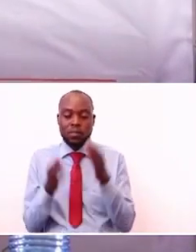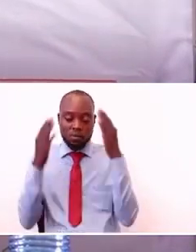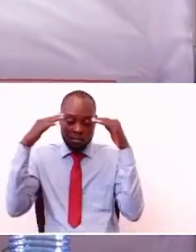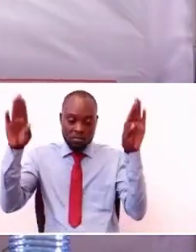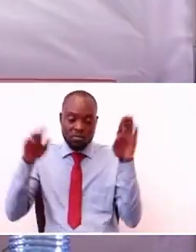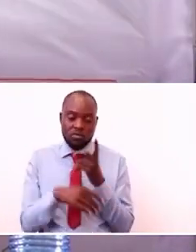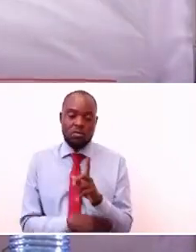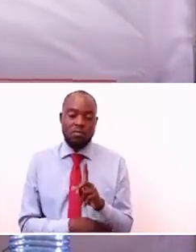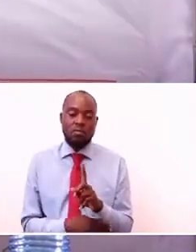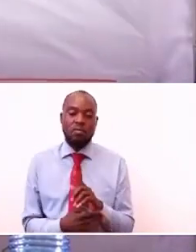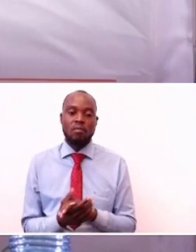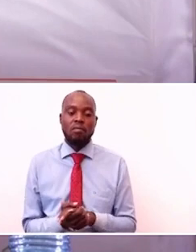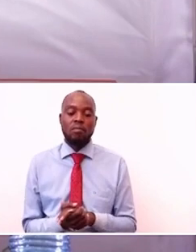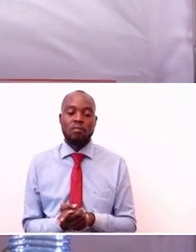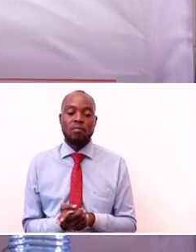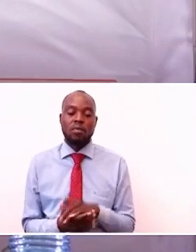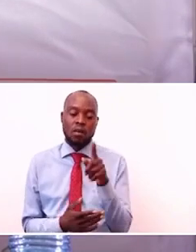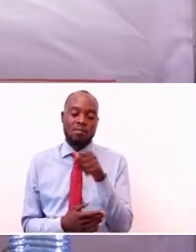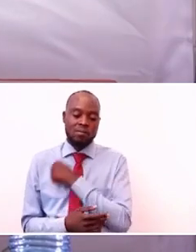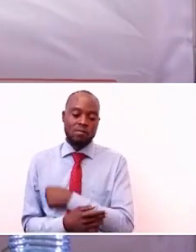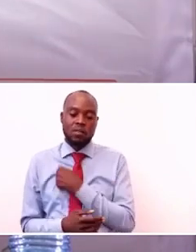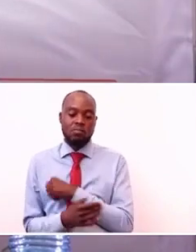it. That's the saddest bit.